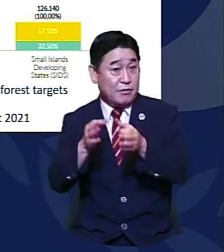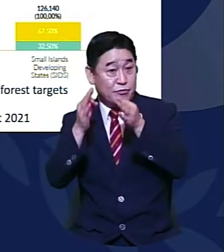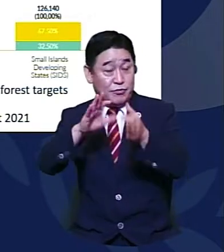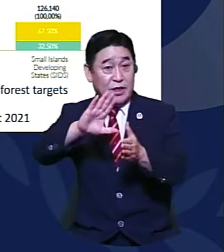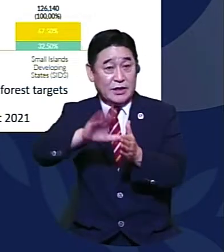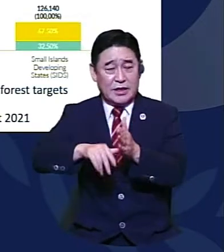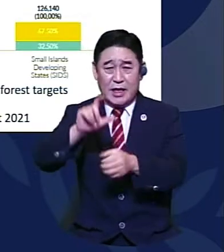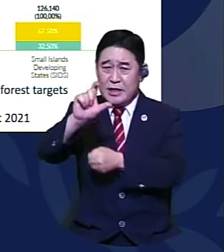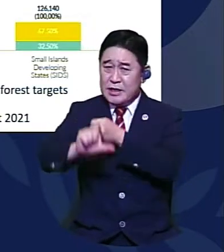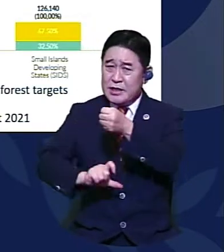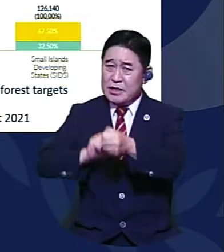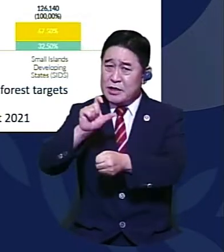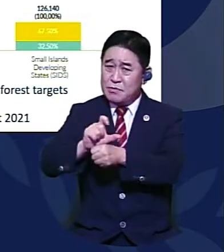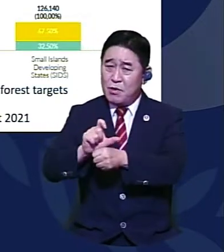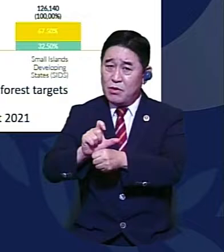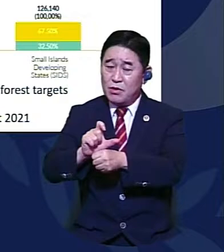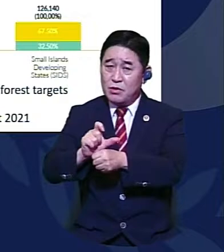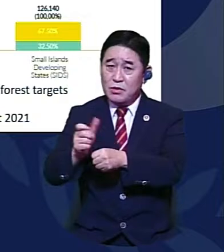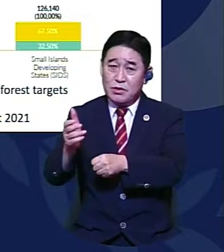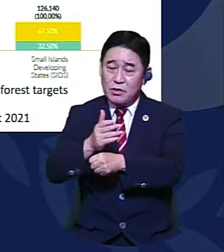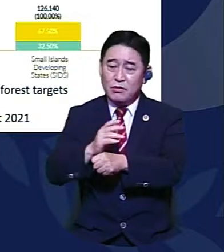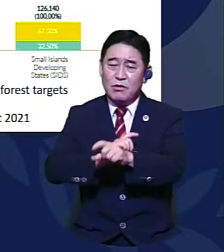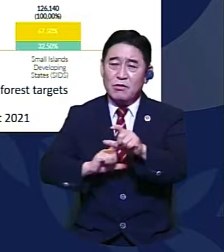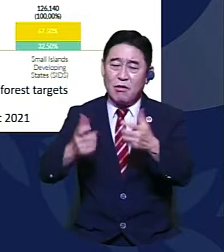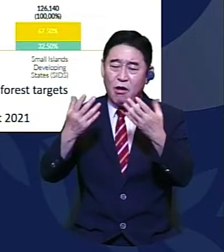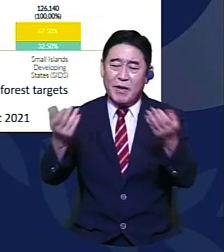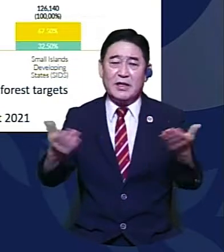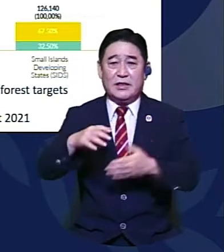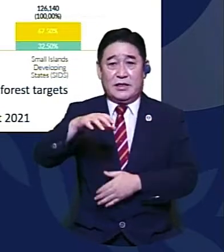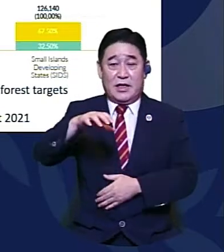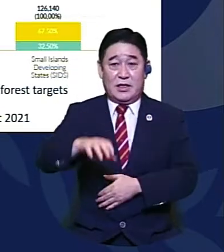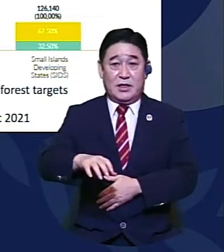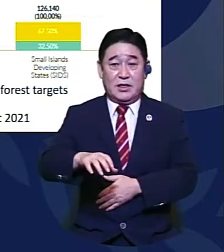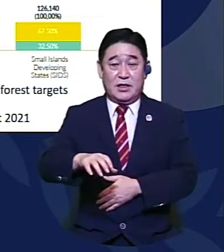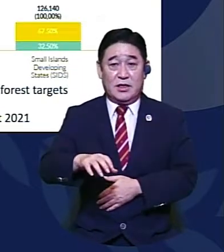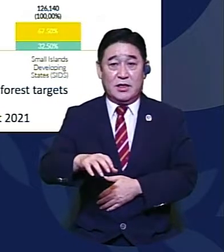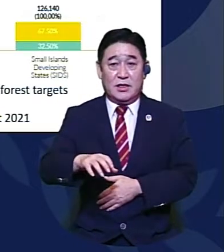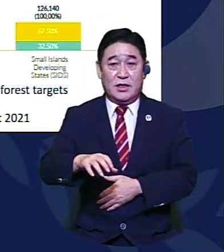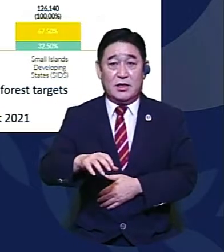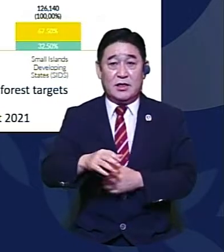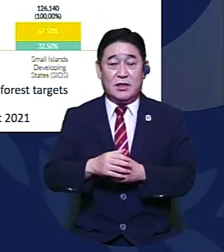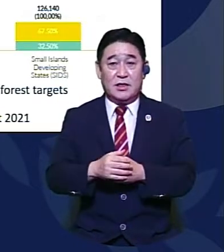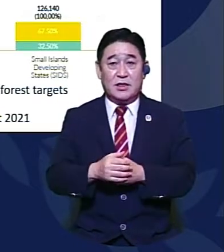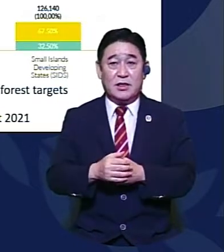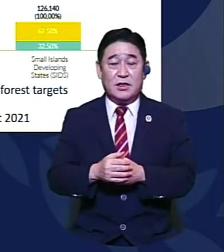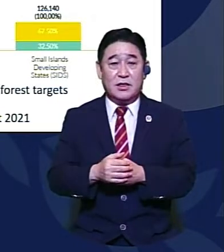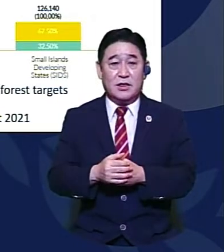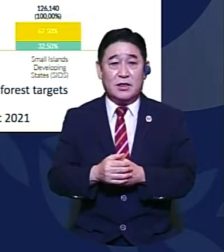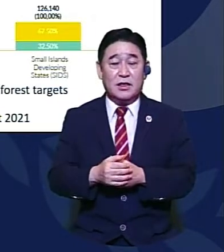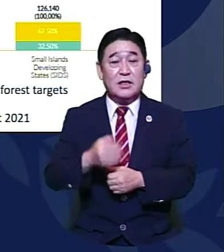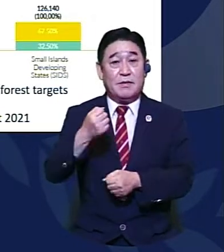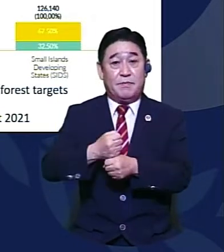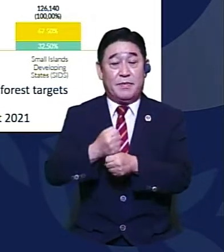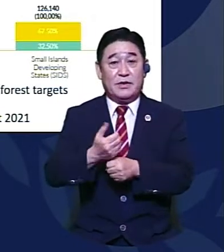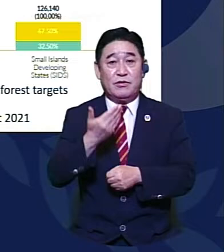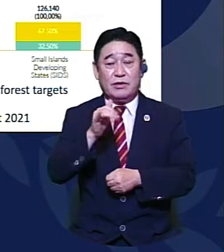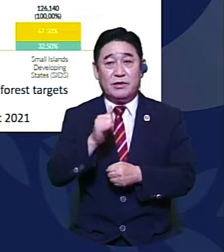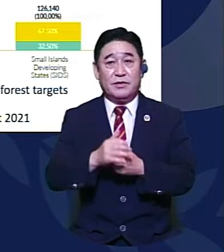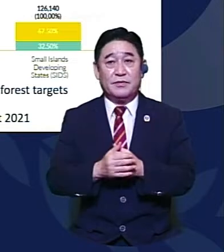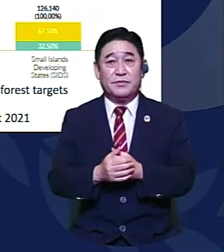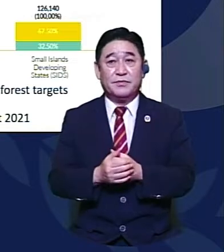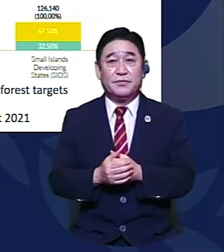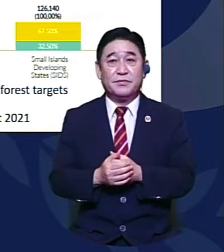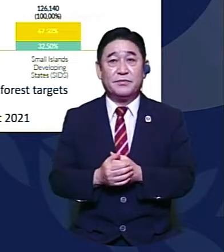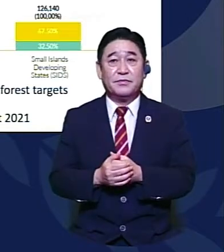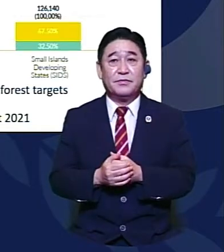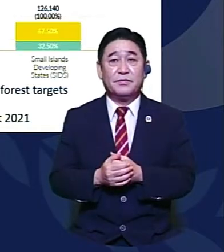improving landscapes, reforestation, rehabilitating degraded landscapes as in renewable energy. And this is a particularly